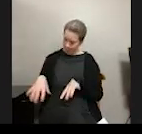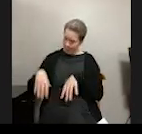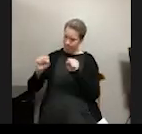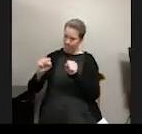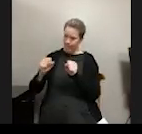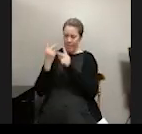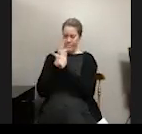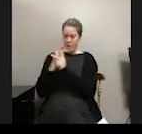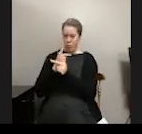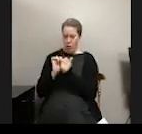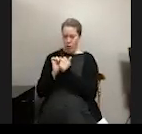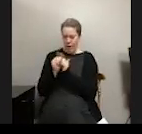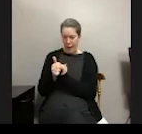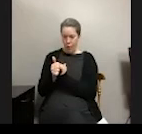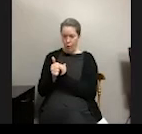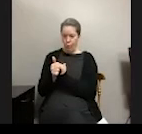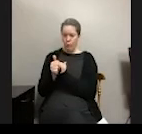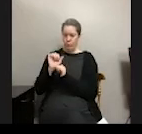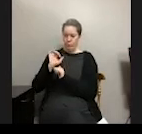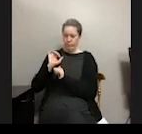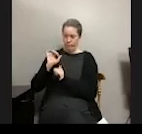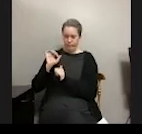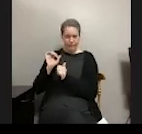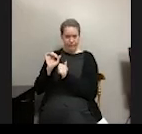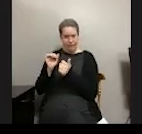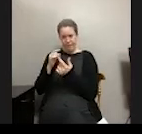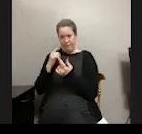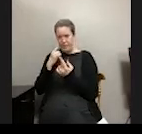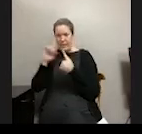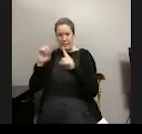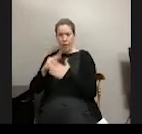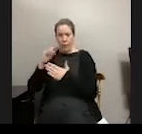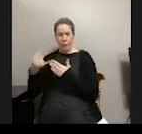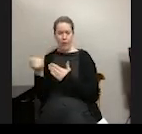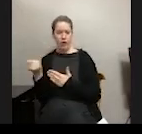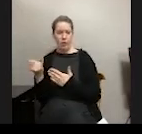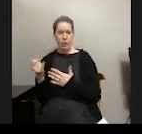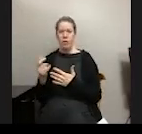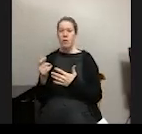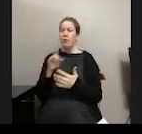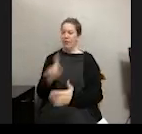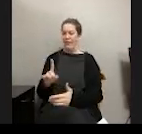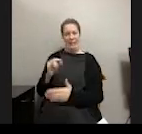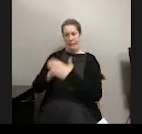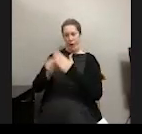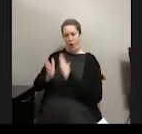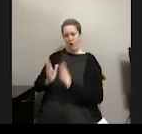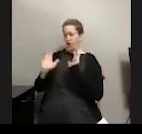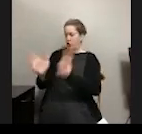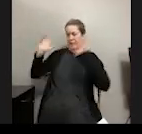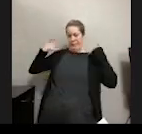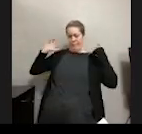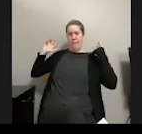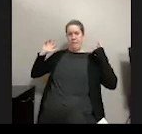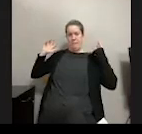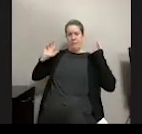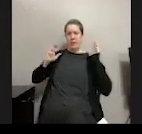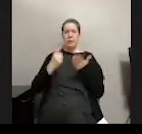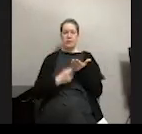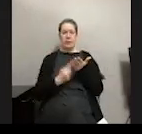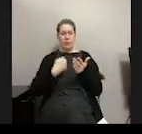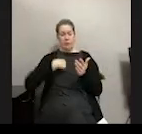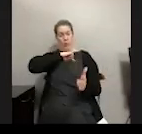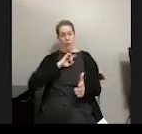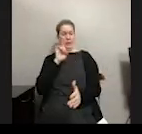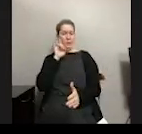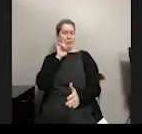to me is exciting, but leave it to the artists to do what they do best, because sometimes we pretend we're good artists, but we're not